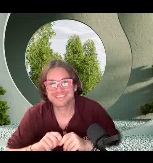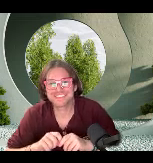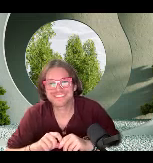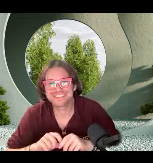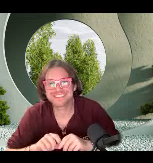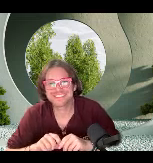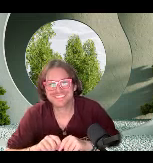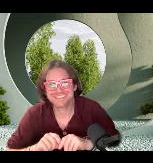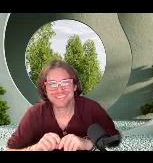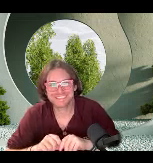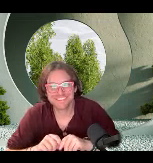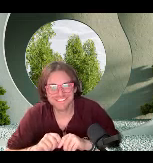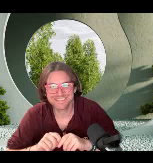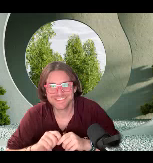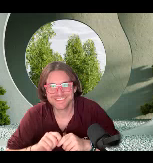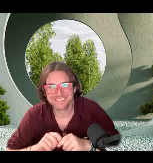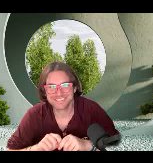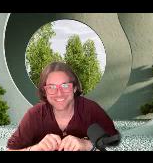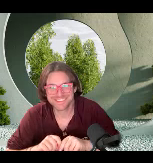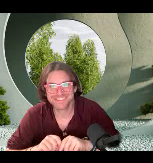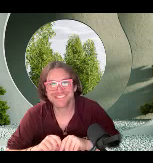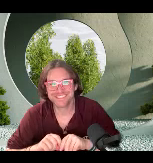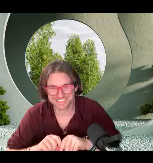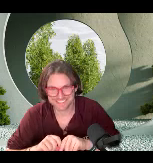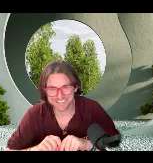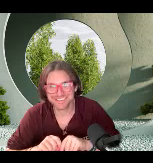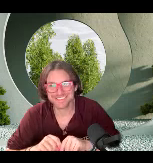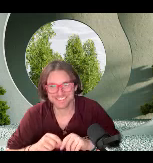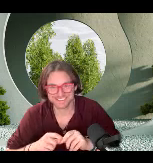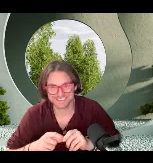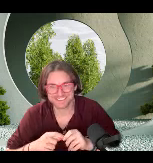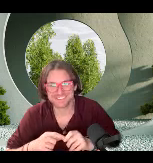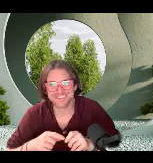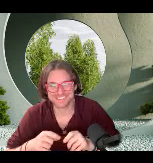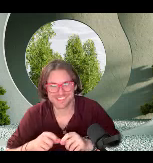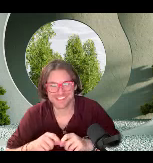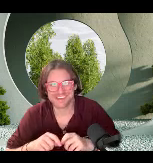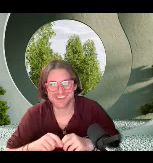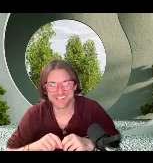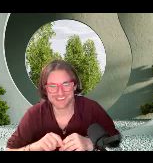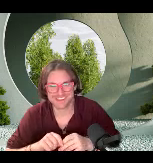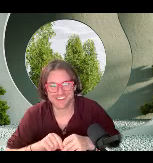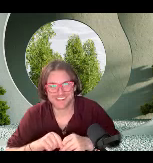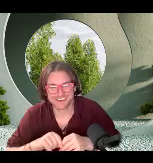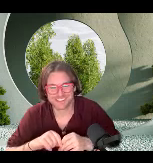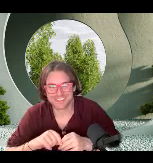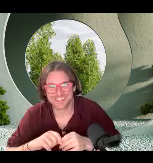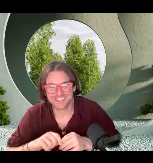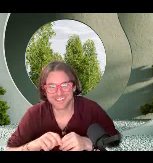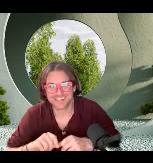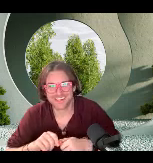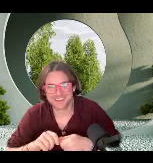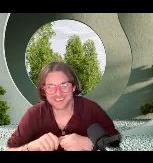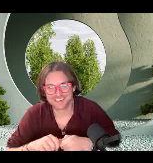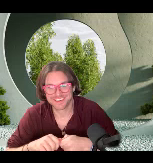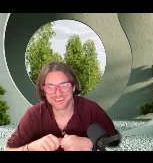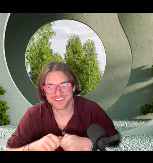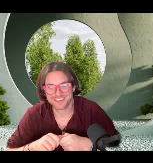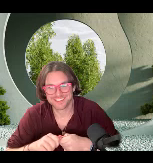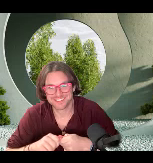keyboard shortcuts, which I wish I used those more. I need to learn the shortcuts better. I have some, but those would be very